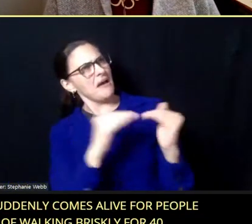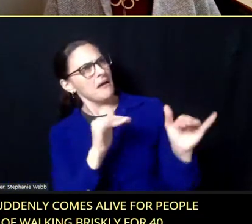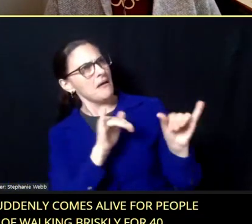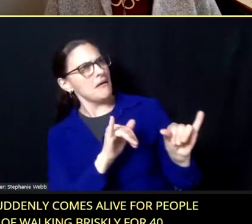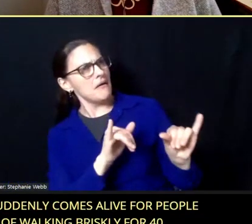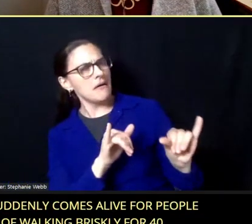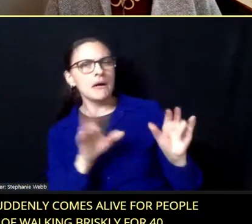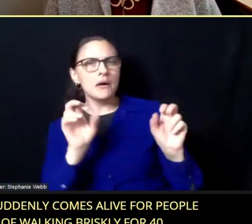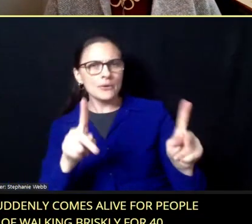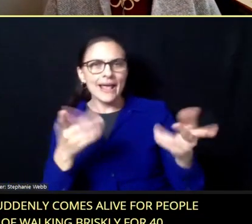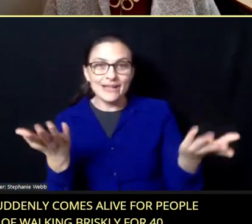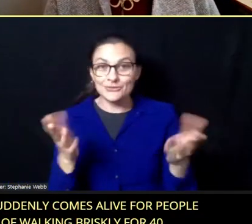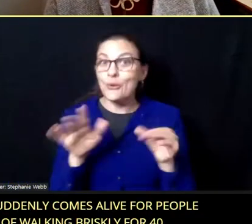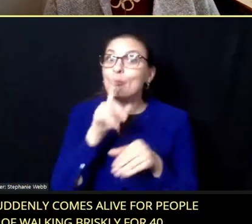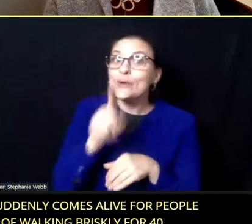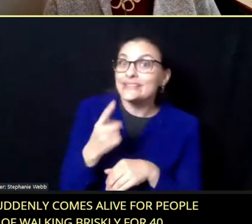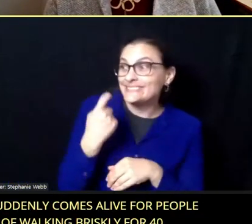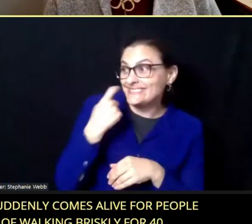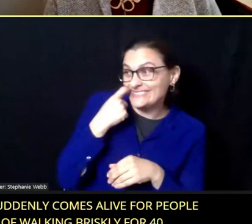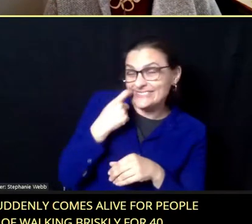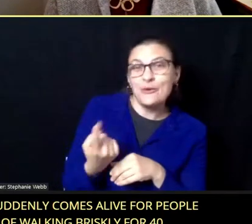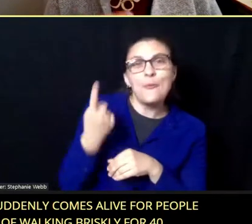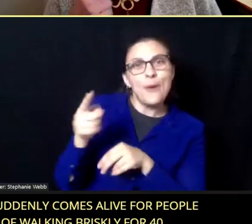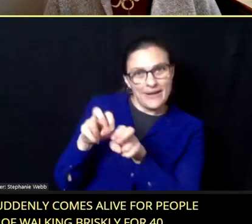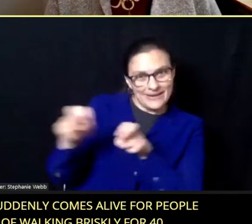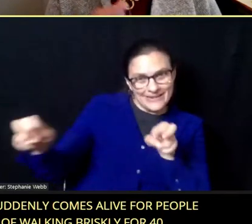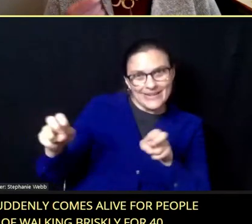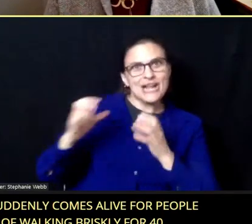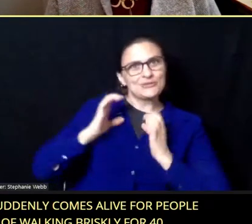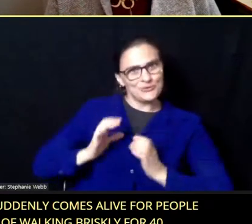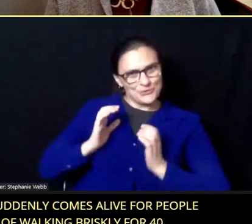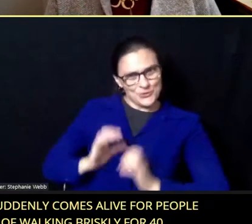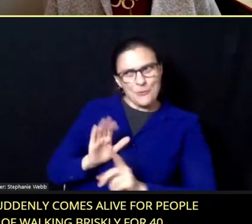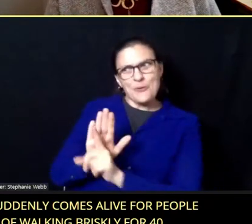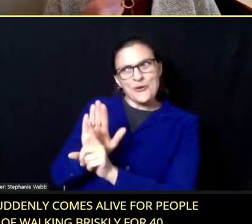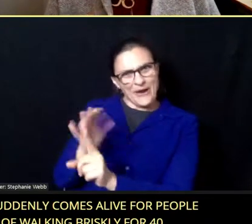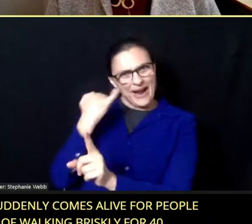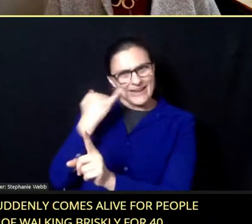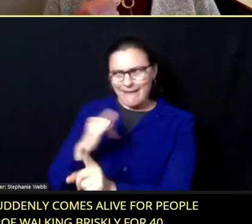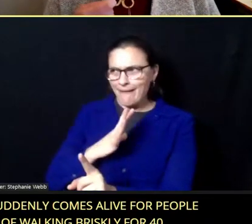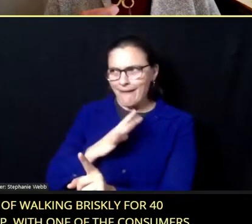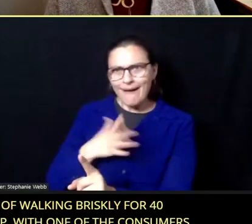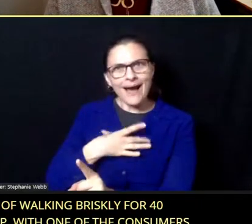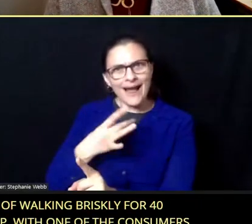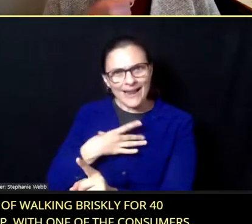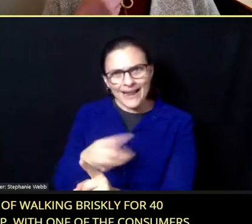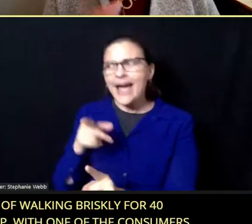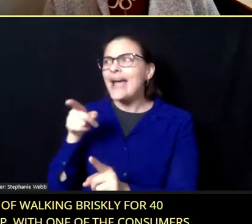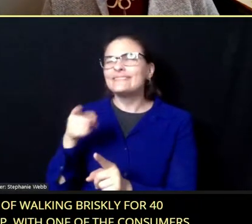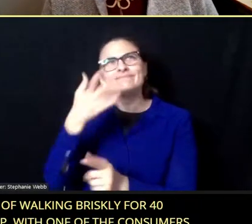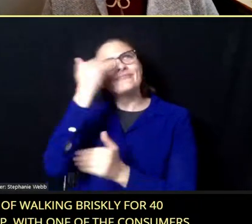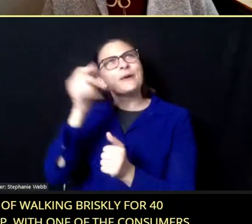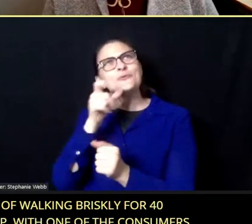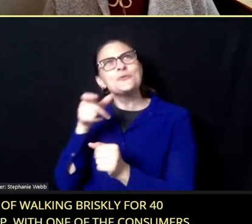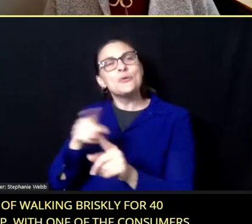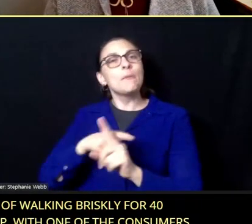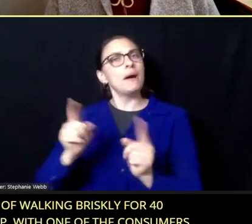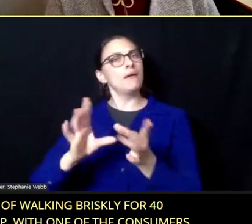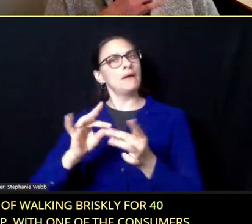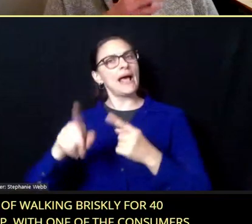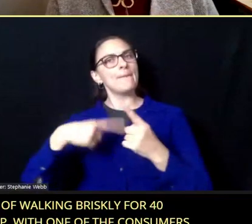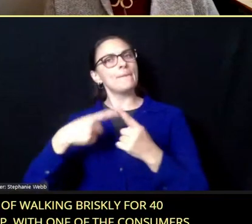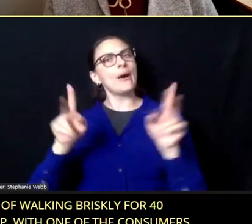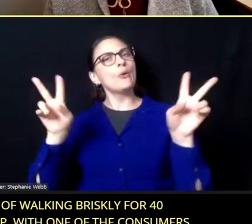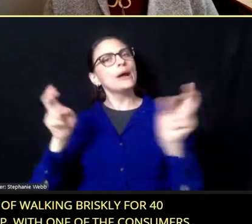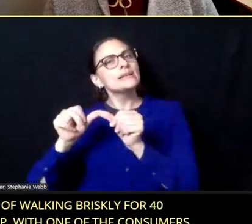that. I really like that idea, and I don't remember who said it, but about a consistency score. We all know what it is to lack consistency in internet,